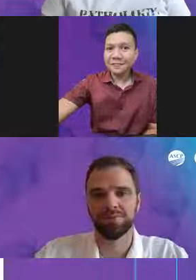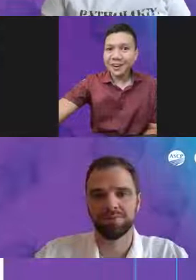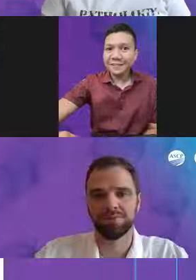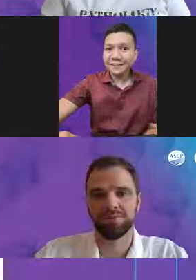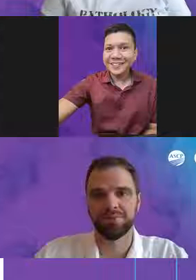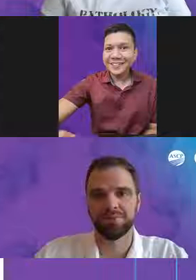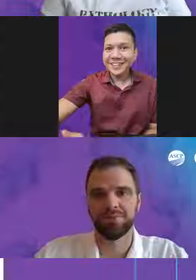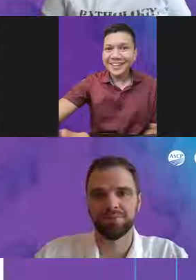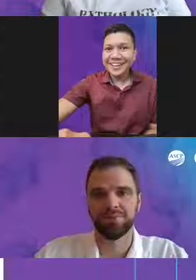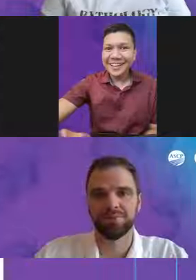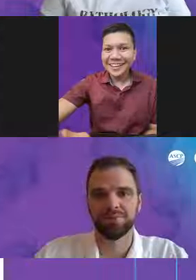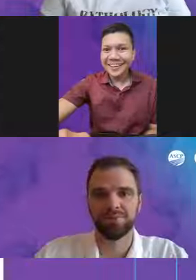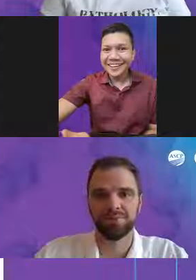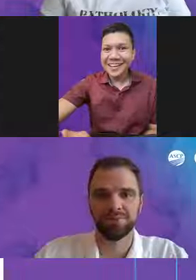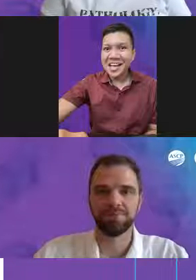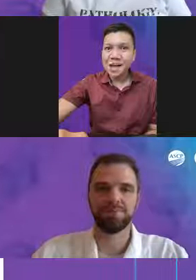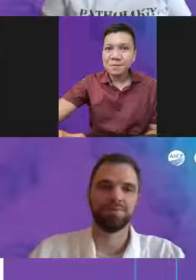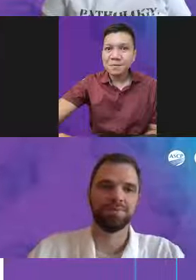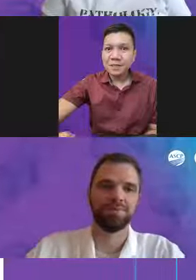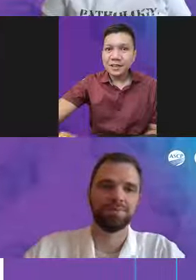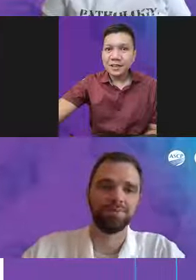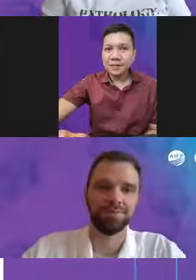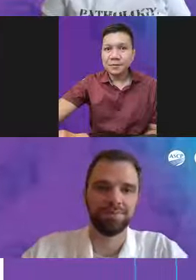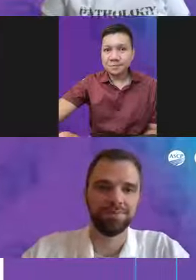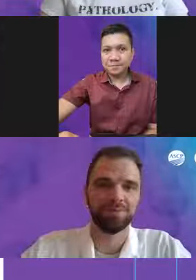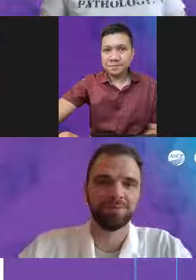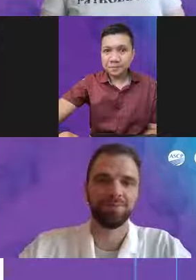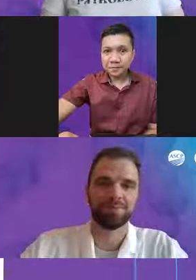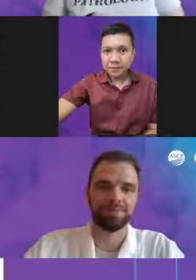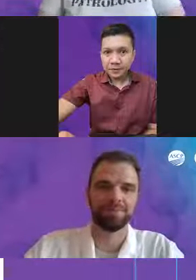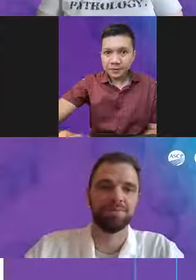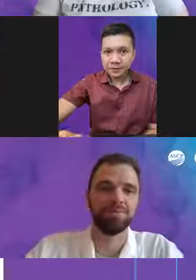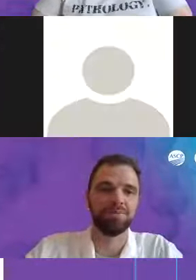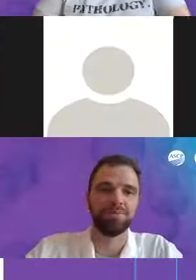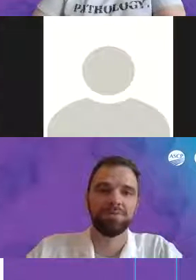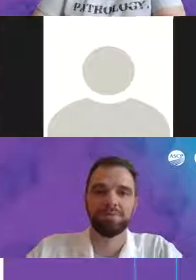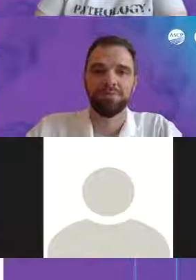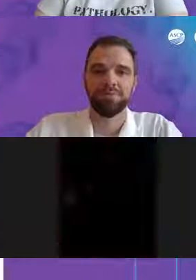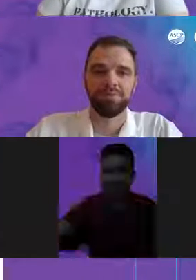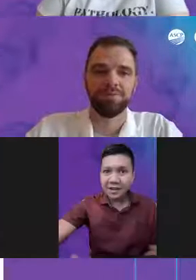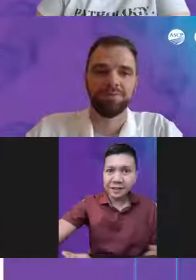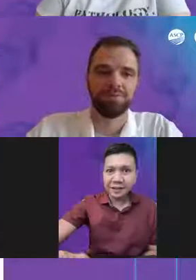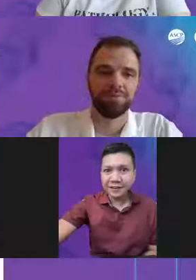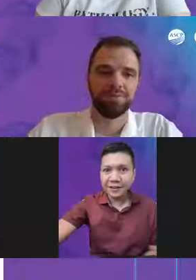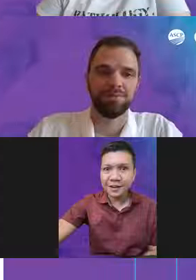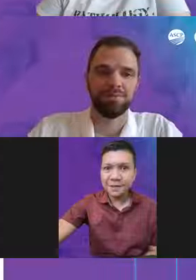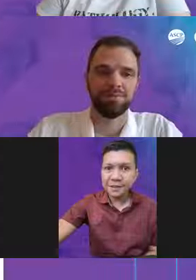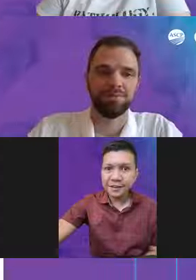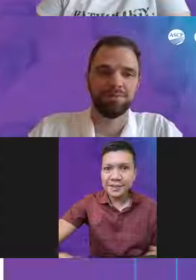could cover it if you want. Go for it. I'm just going to be pointing while you're talking. Find a slide